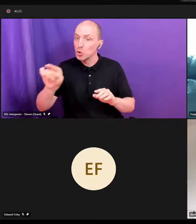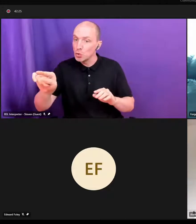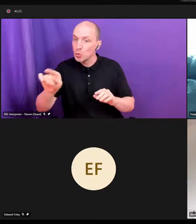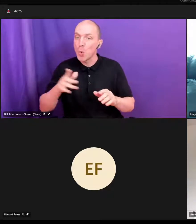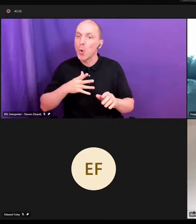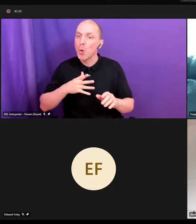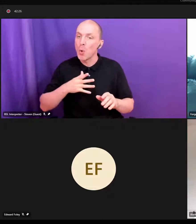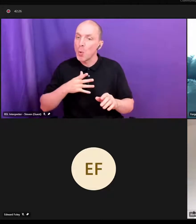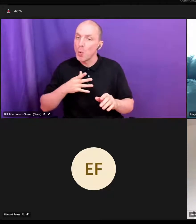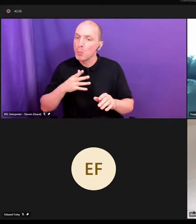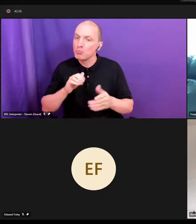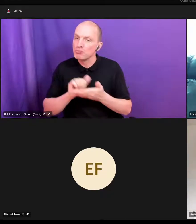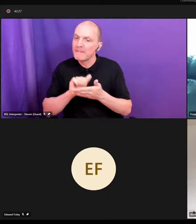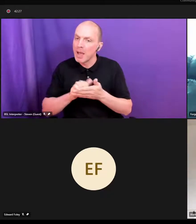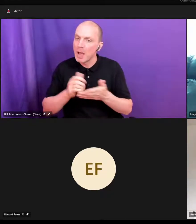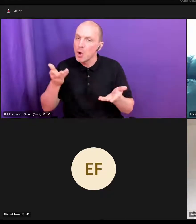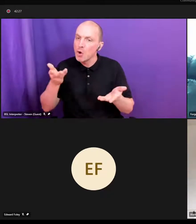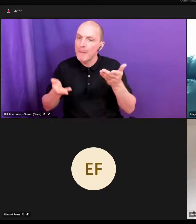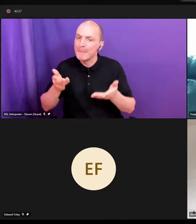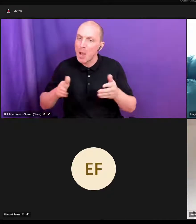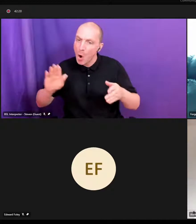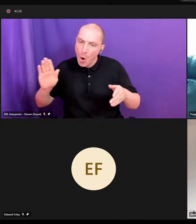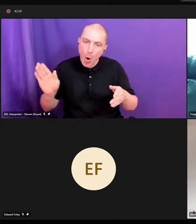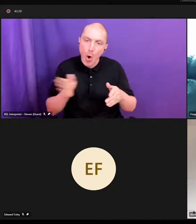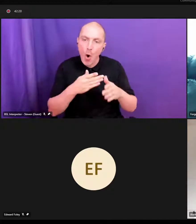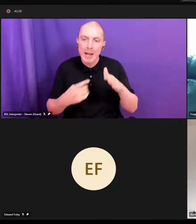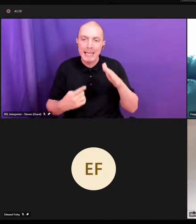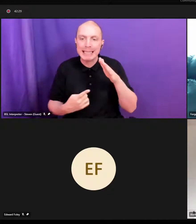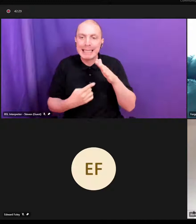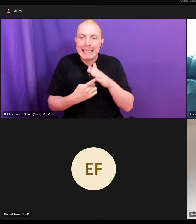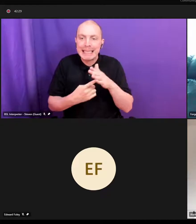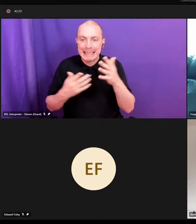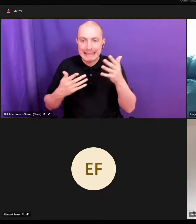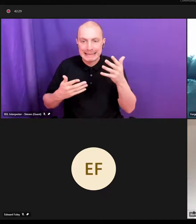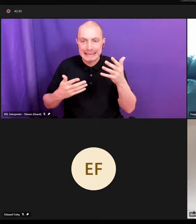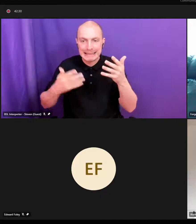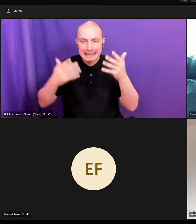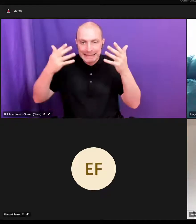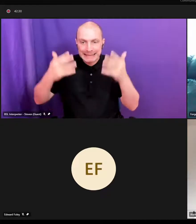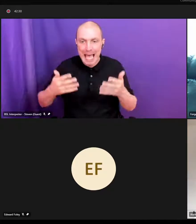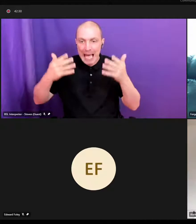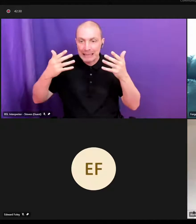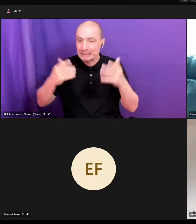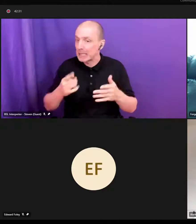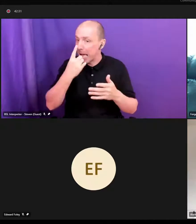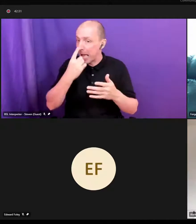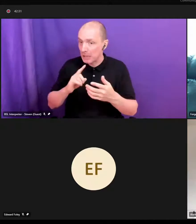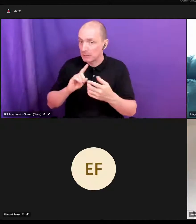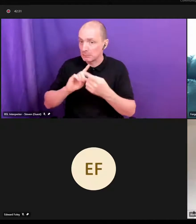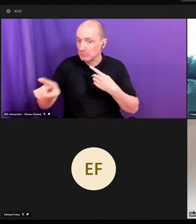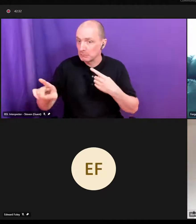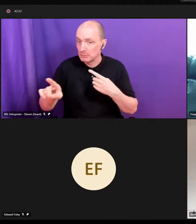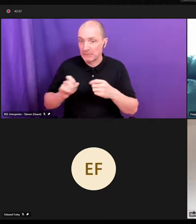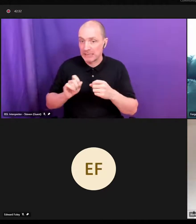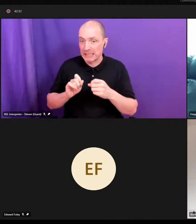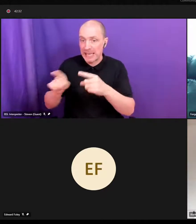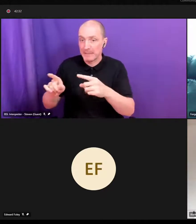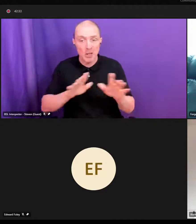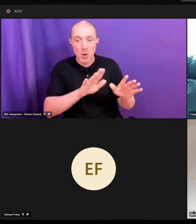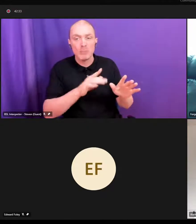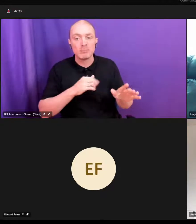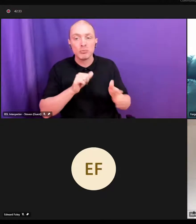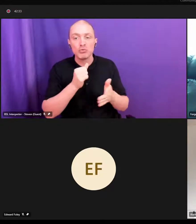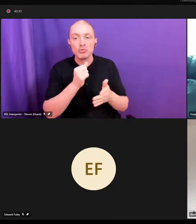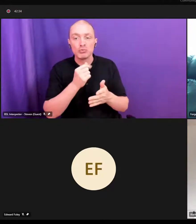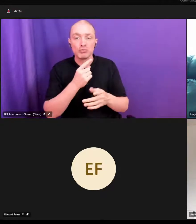key stats against 2019, I can have a look at that and send that one to you. I think it's just for the next time round, Elaine, that would